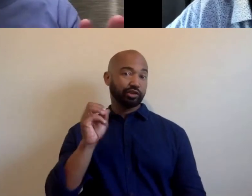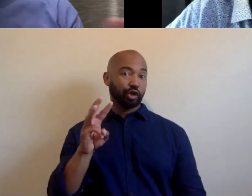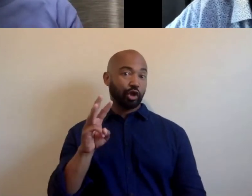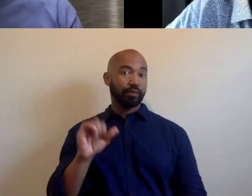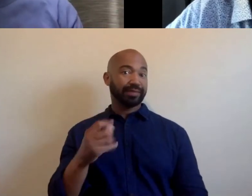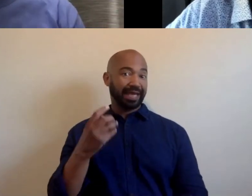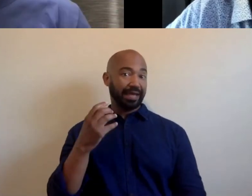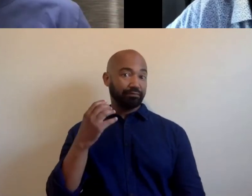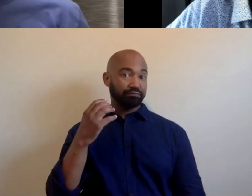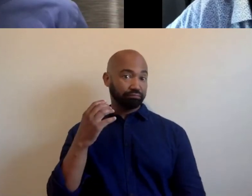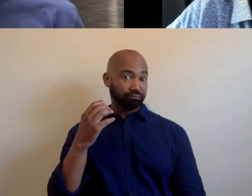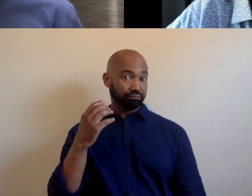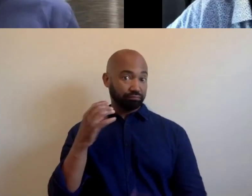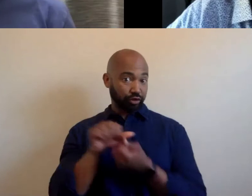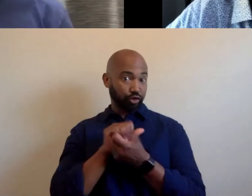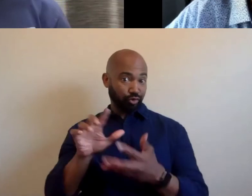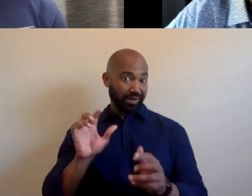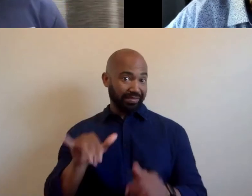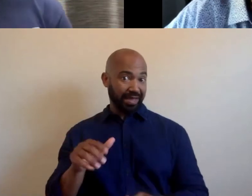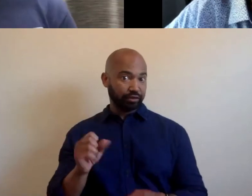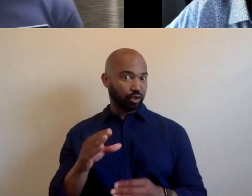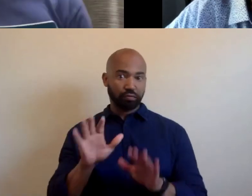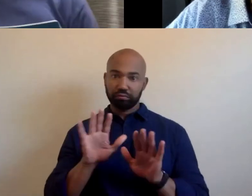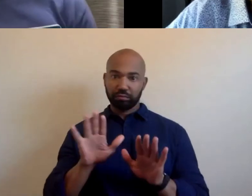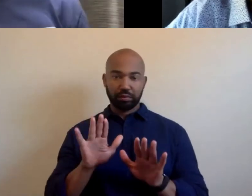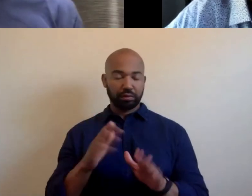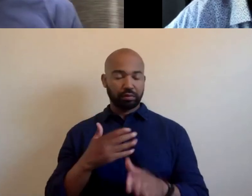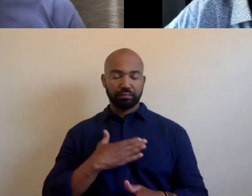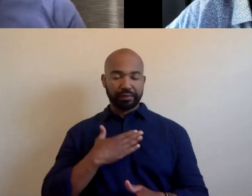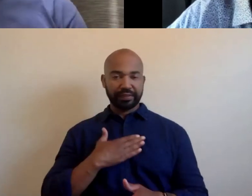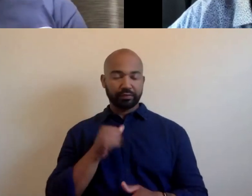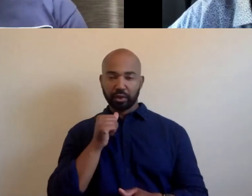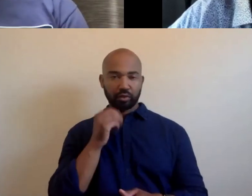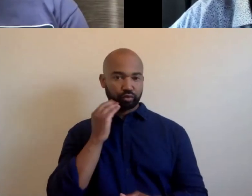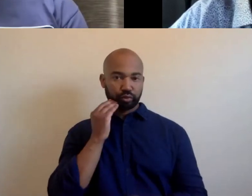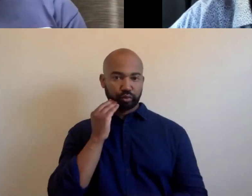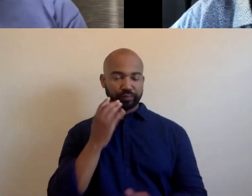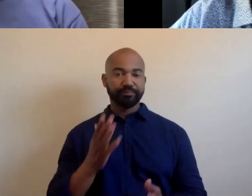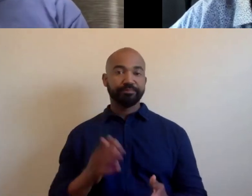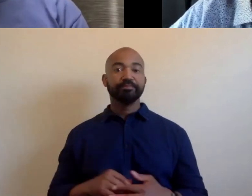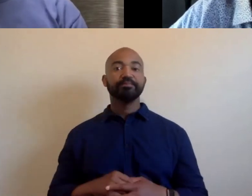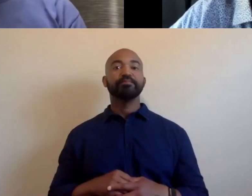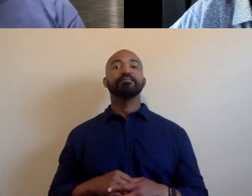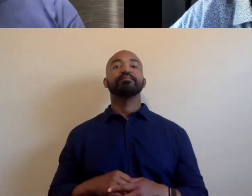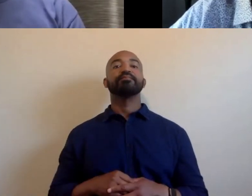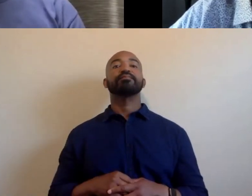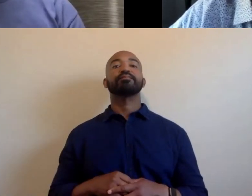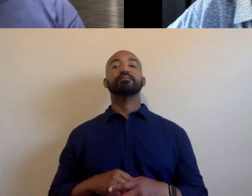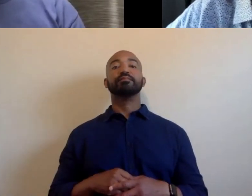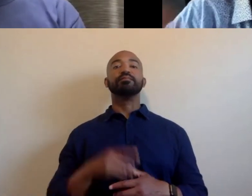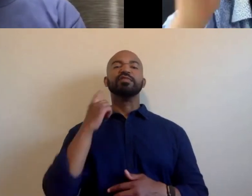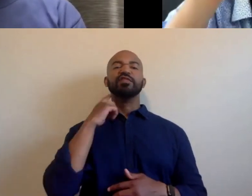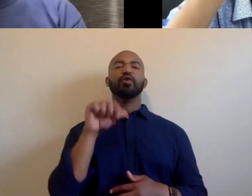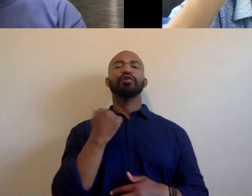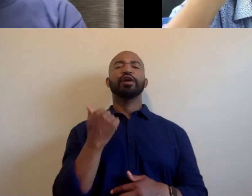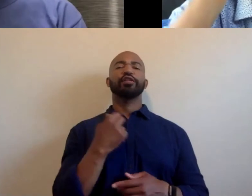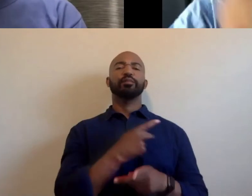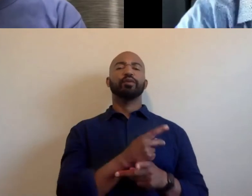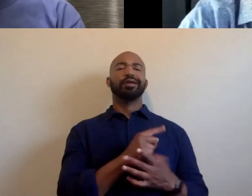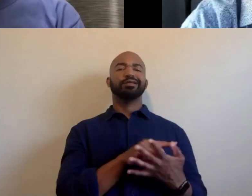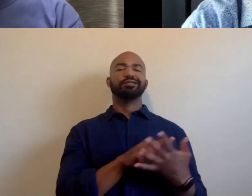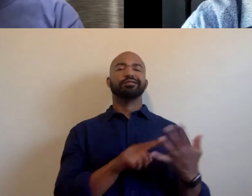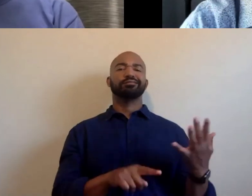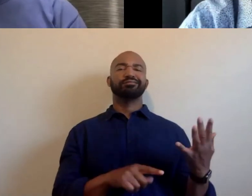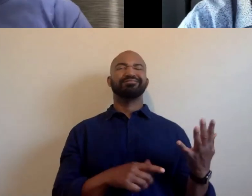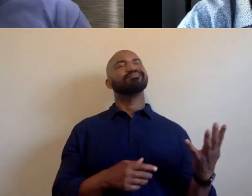recommend against chewing. When it comes to the other products, You know, so that's such a